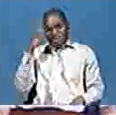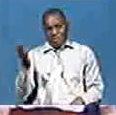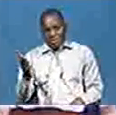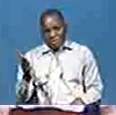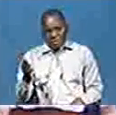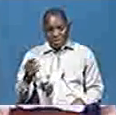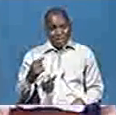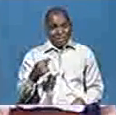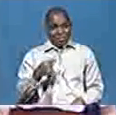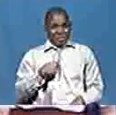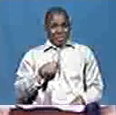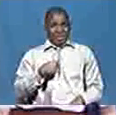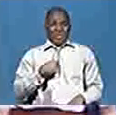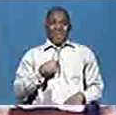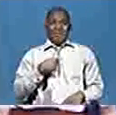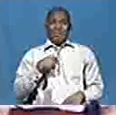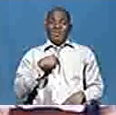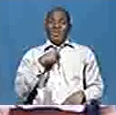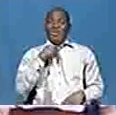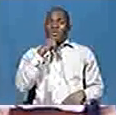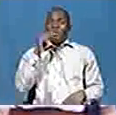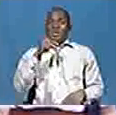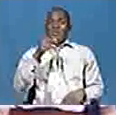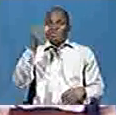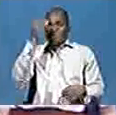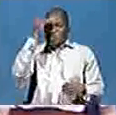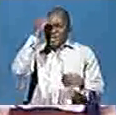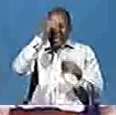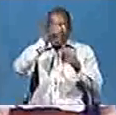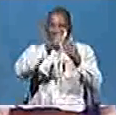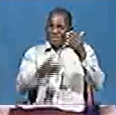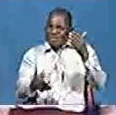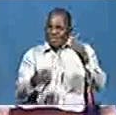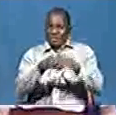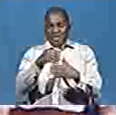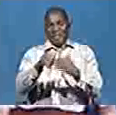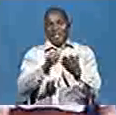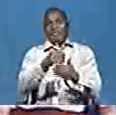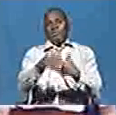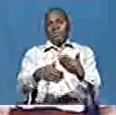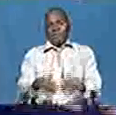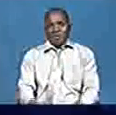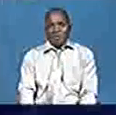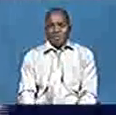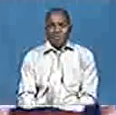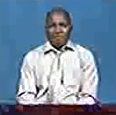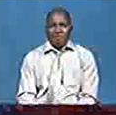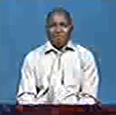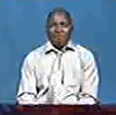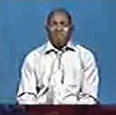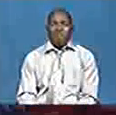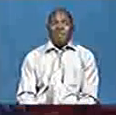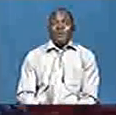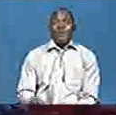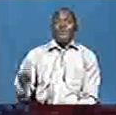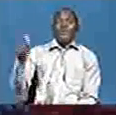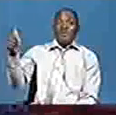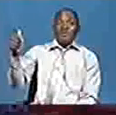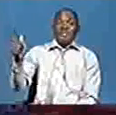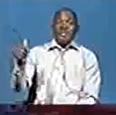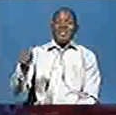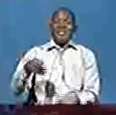I'm not required to know the little details involved in this process. Well, you have given evidence in this court